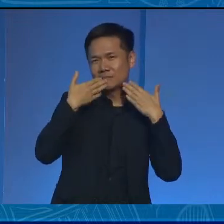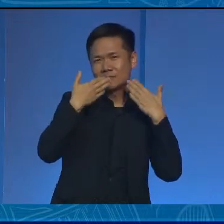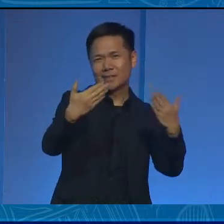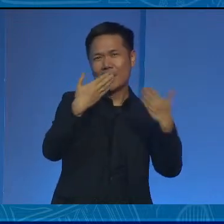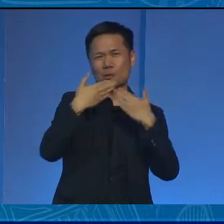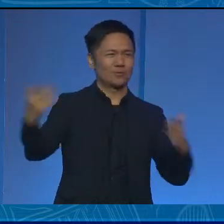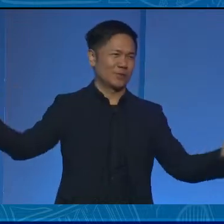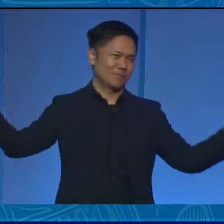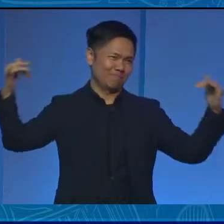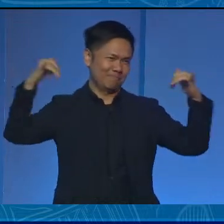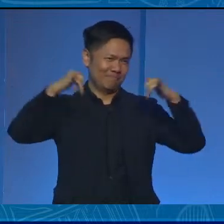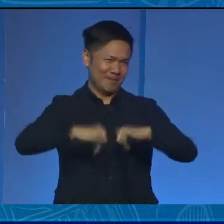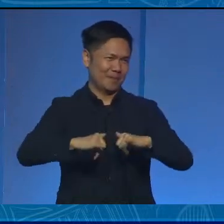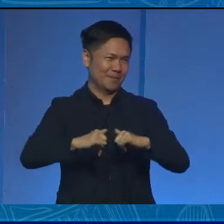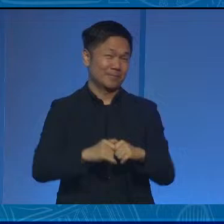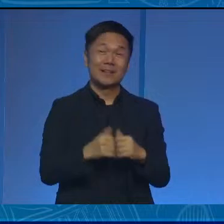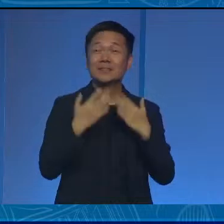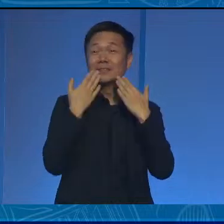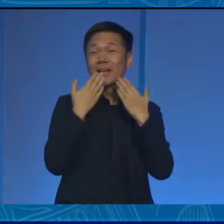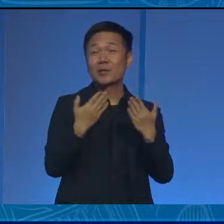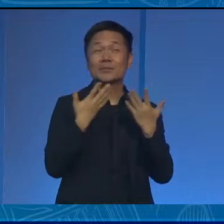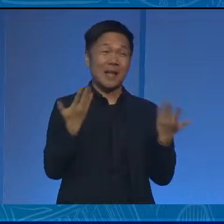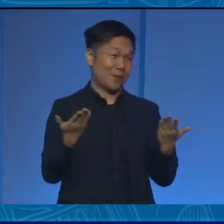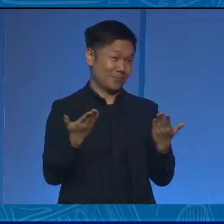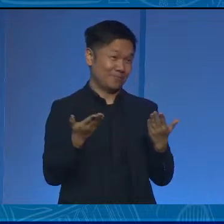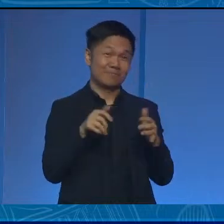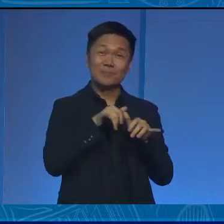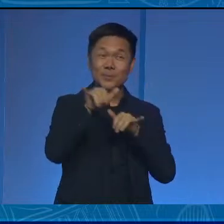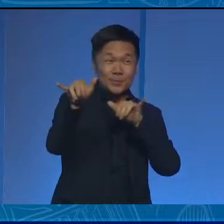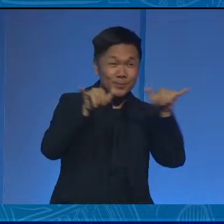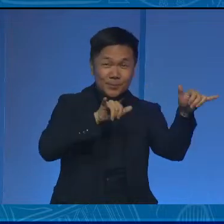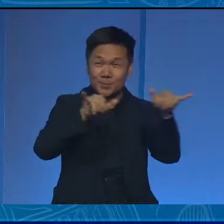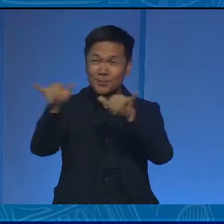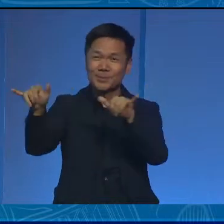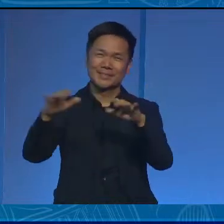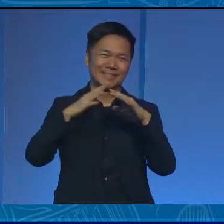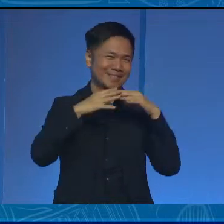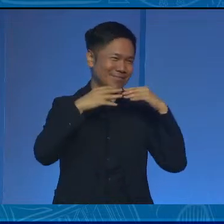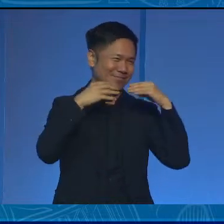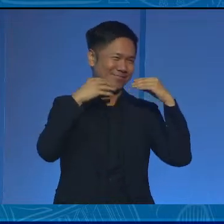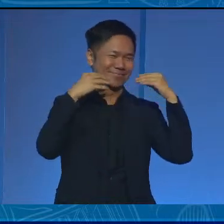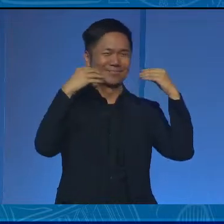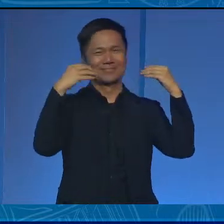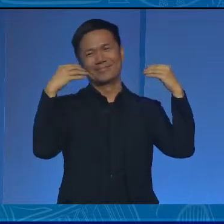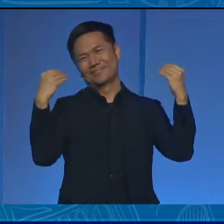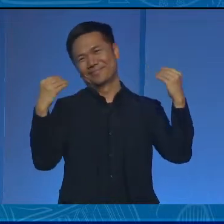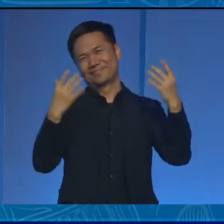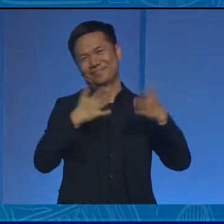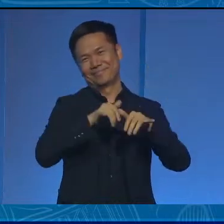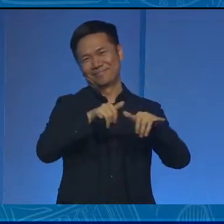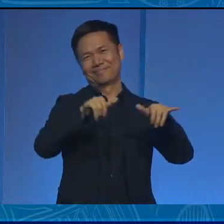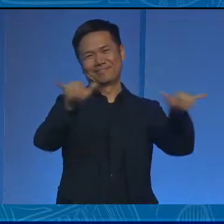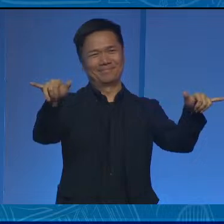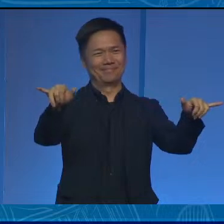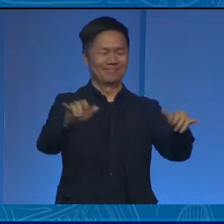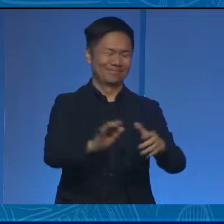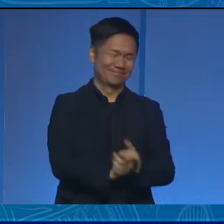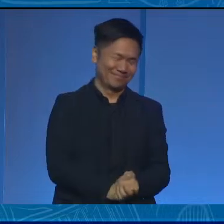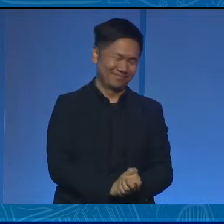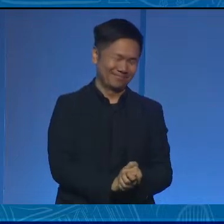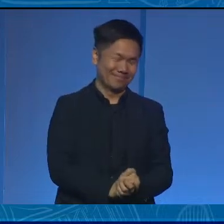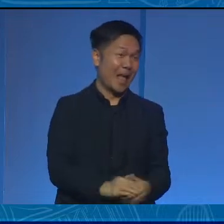safe travels as you return to your respective countries. In closing, this conference has